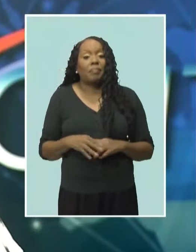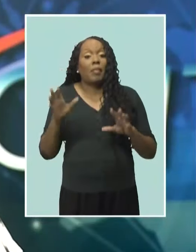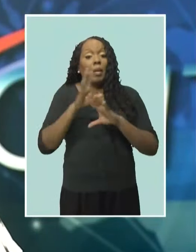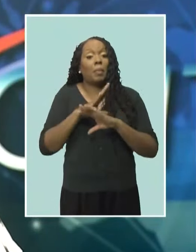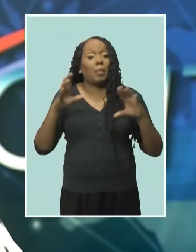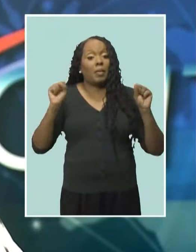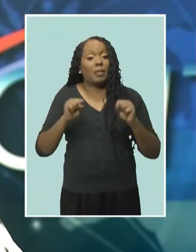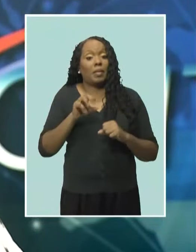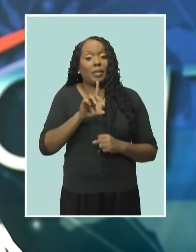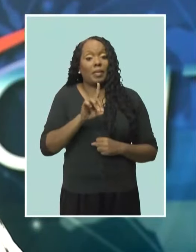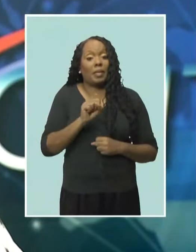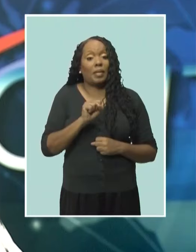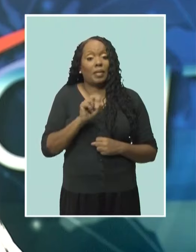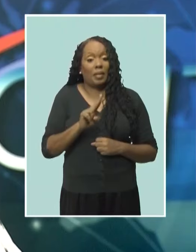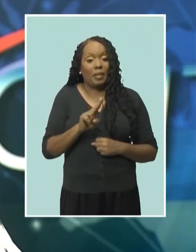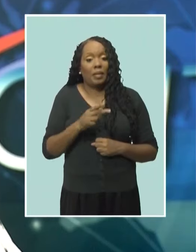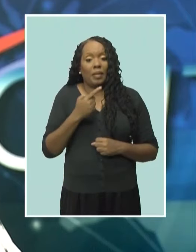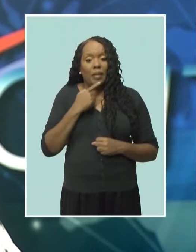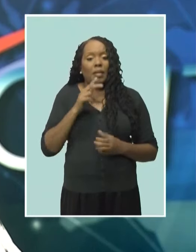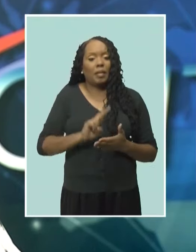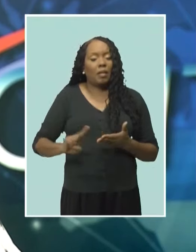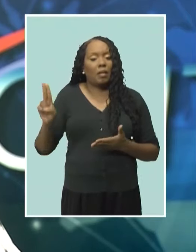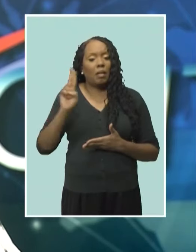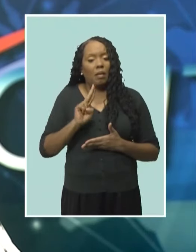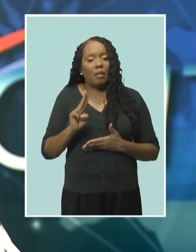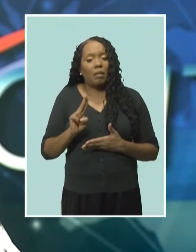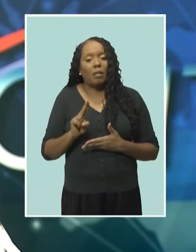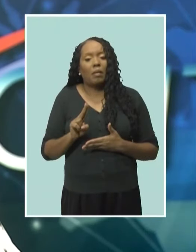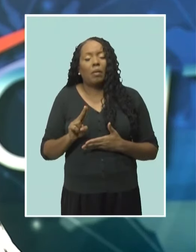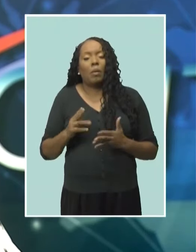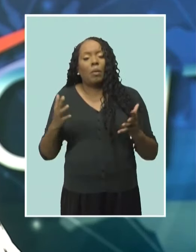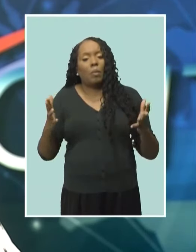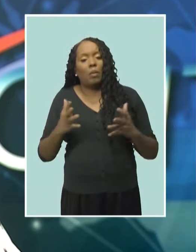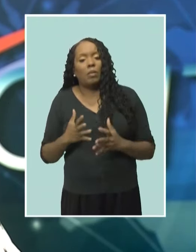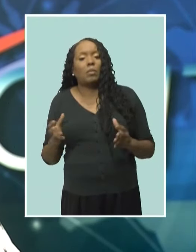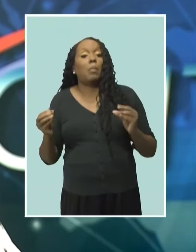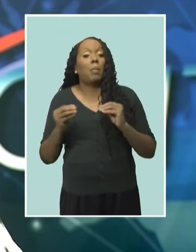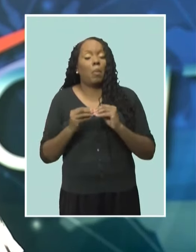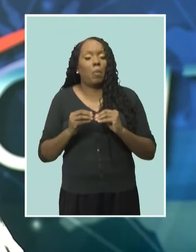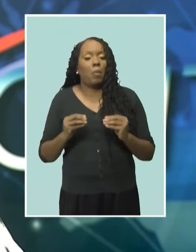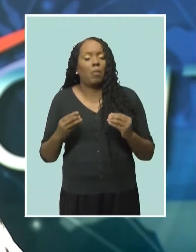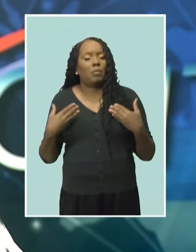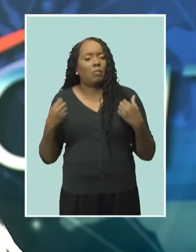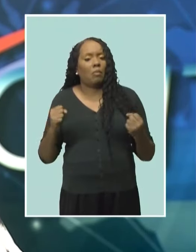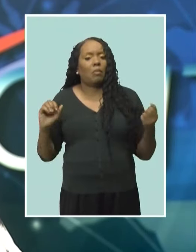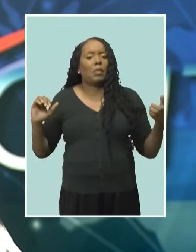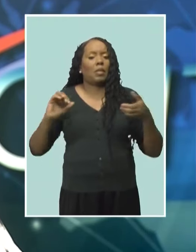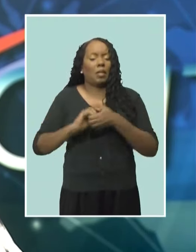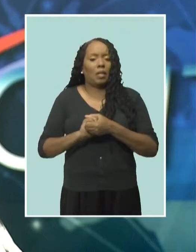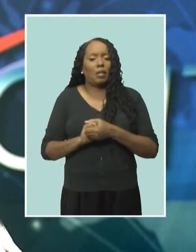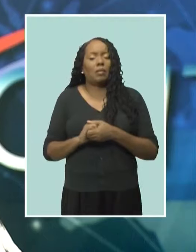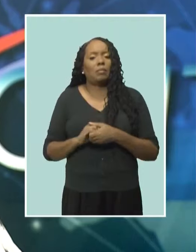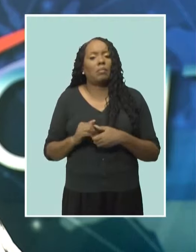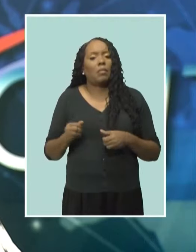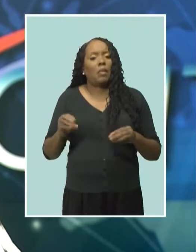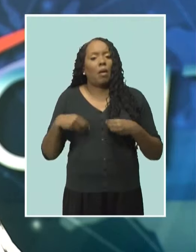And President of Delaware State University, Dr. Tony Allen, says the university intends to extend the